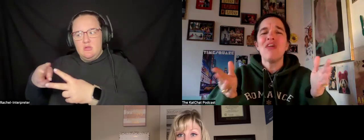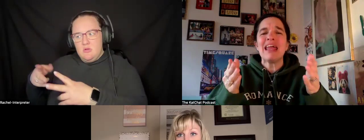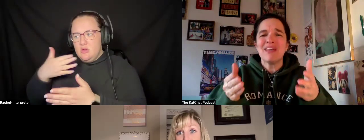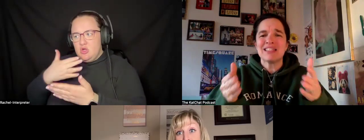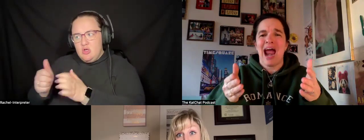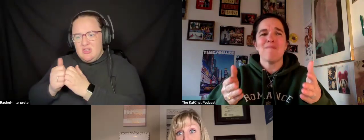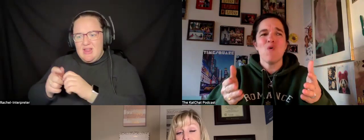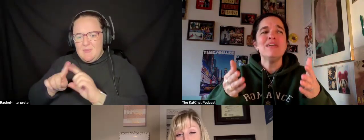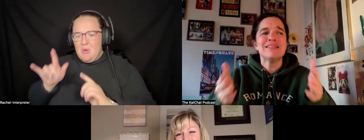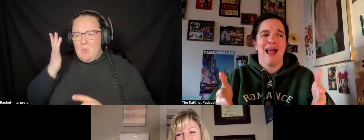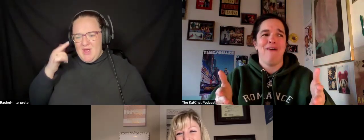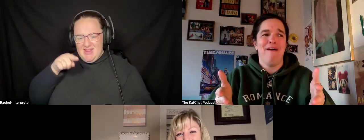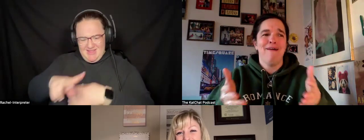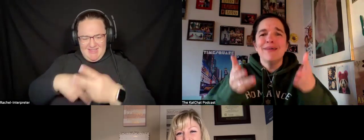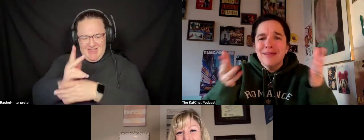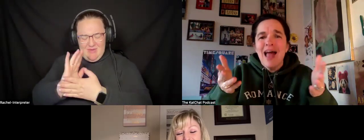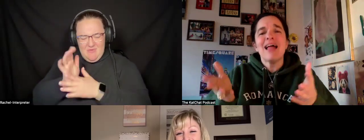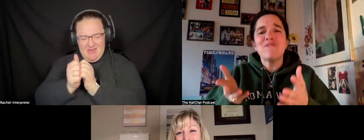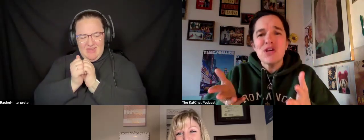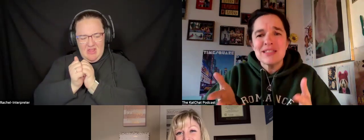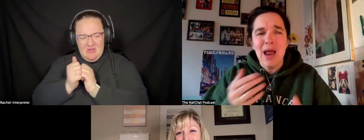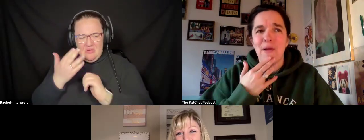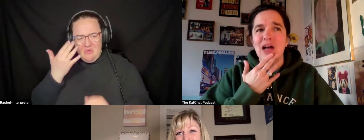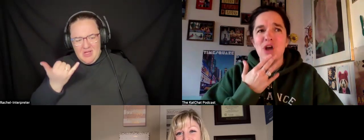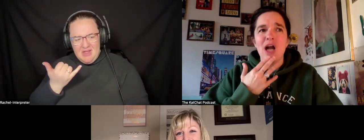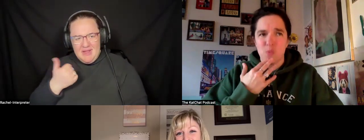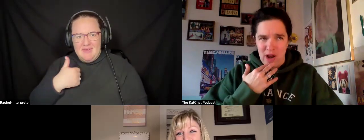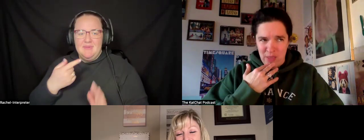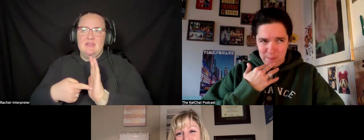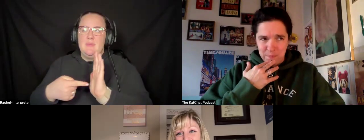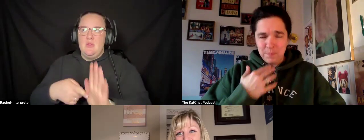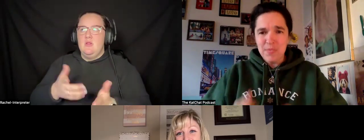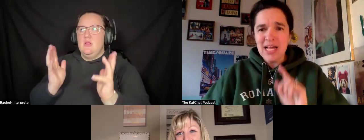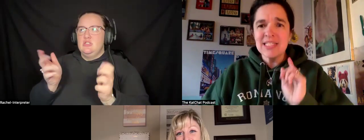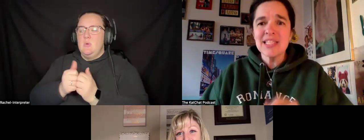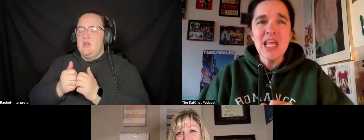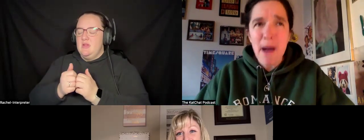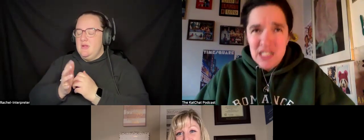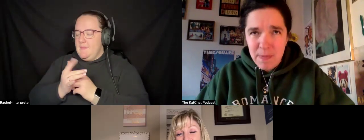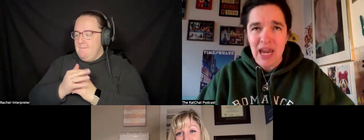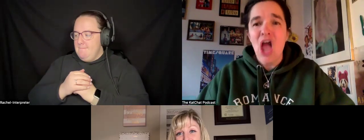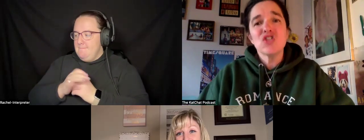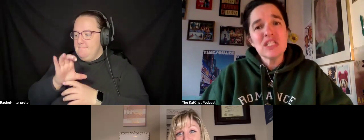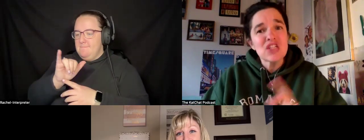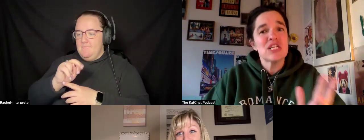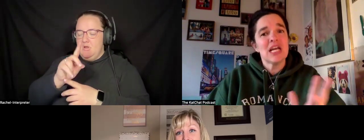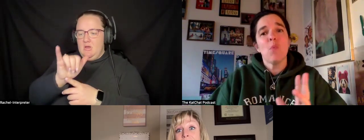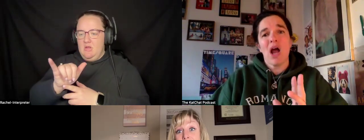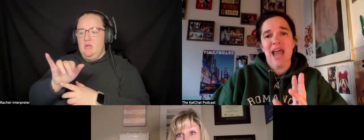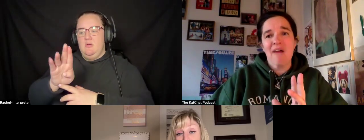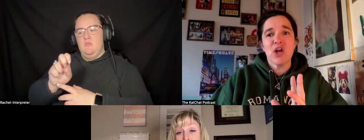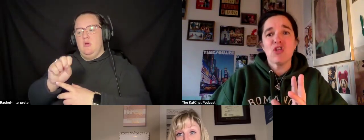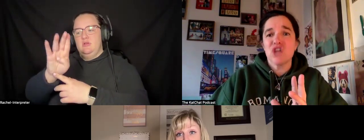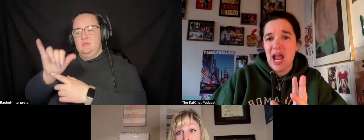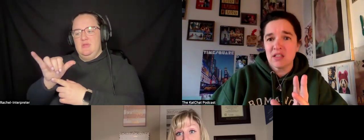why are they in this kind of movie together? Like, for example, I talked with Penny Butby. She said she didn't